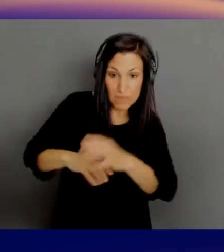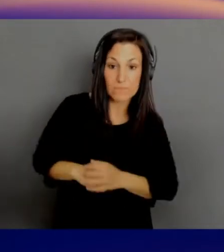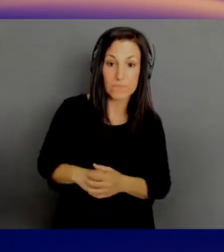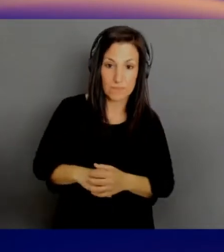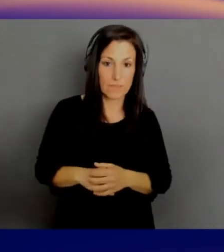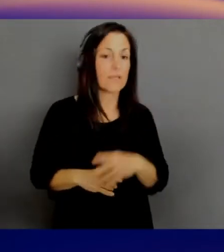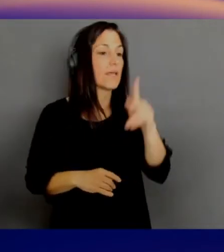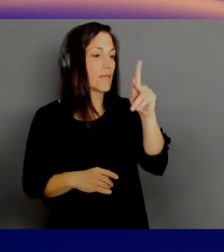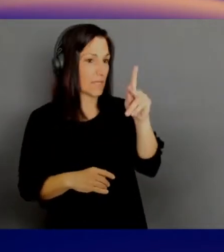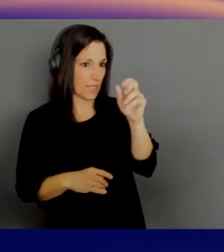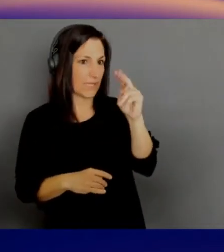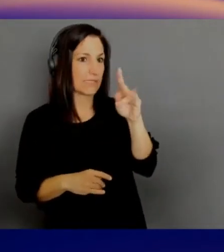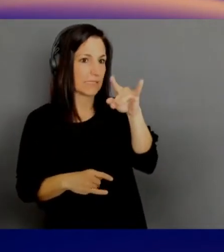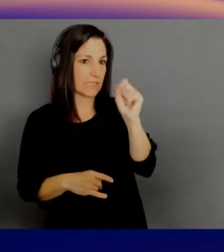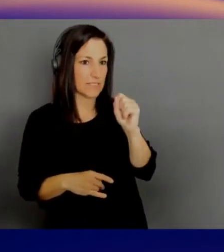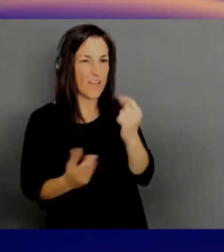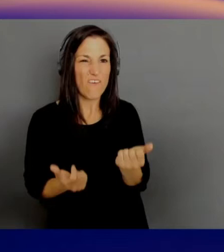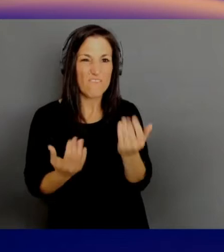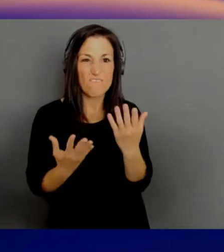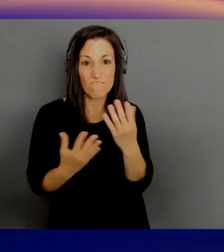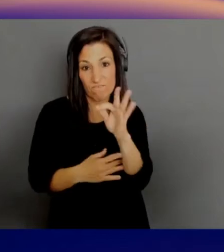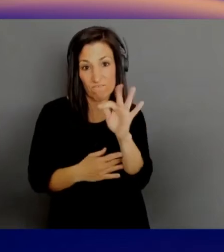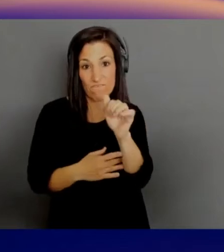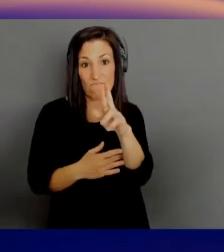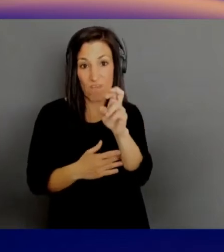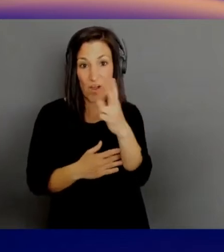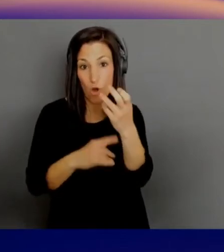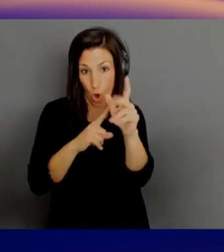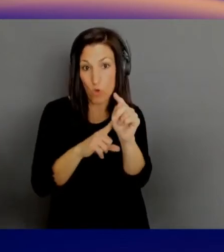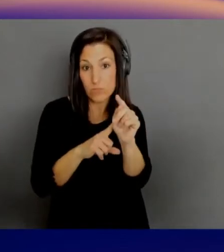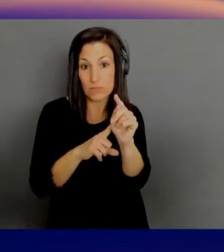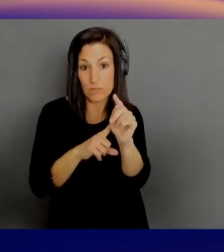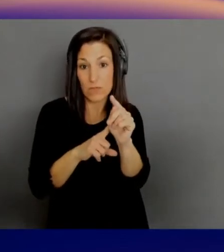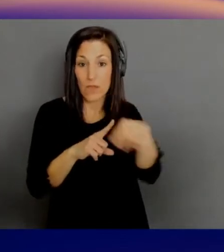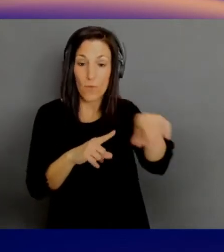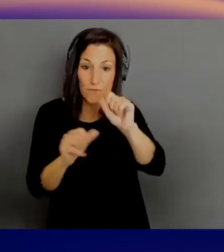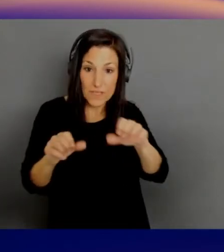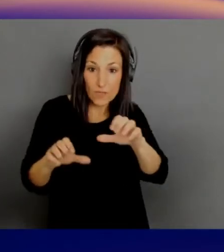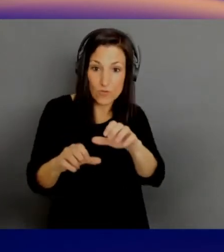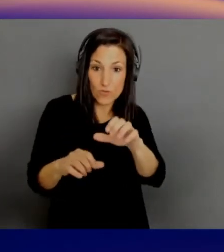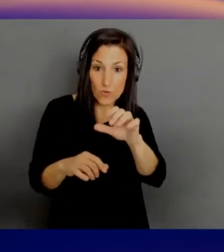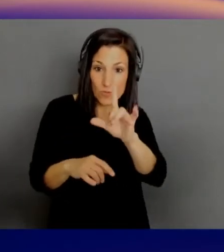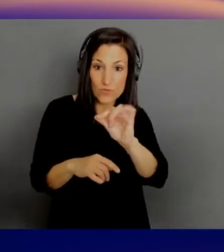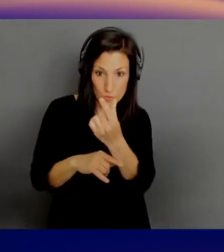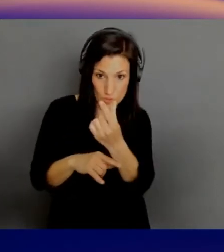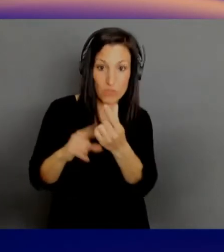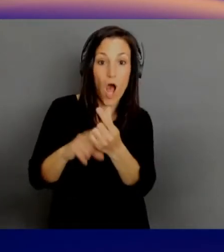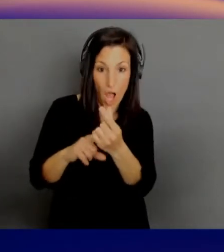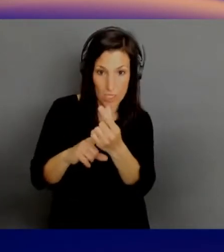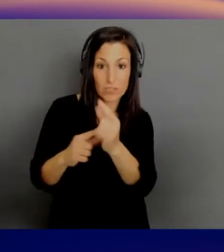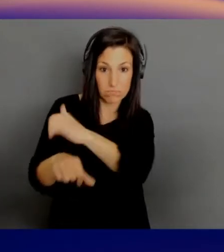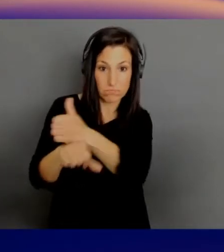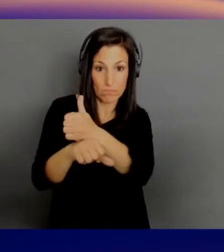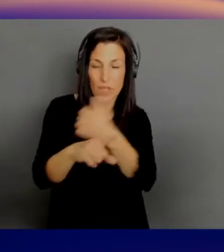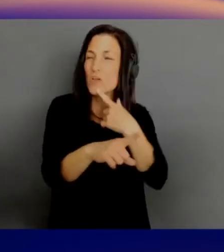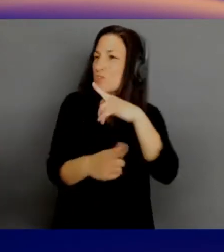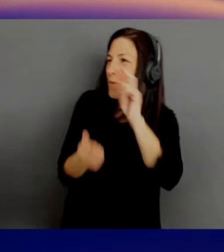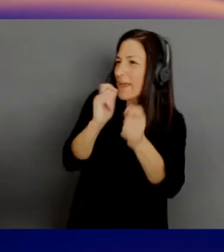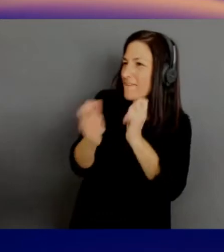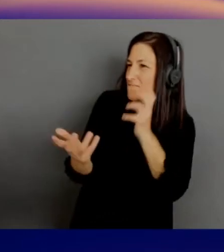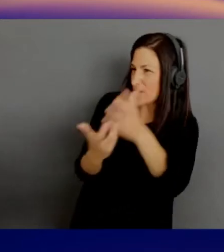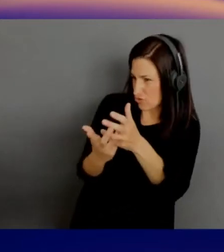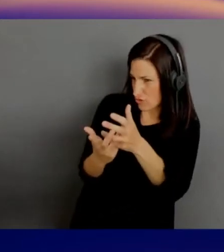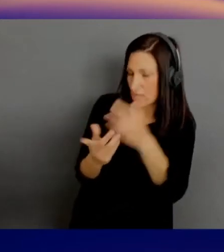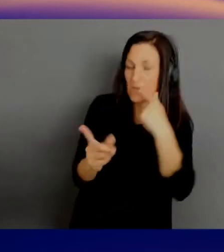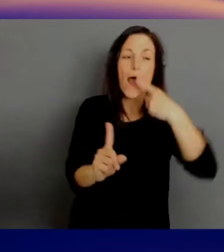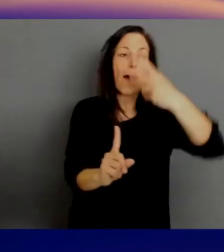here. Okay, What okay. it does, right? The Or the Kinesis agent can collect the log files. Producer or consumer agents, right? So it's just streaming the data straight into Yeah. that.